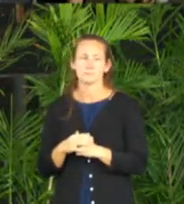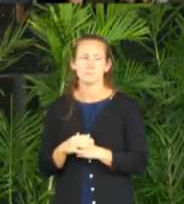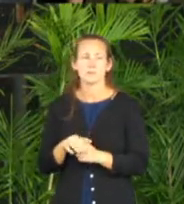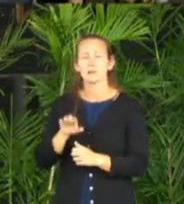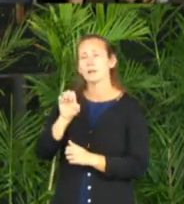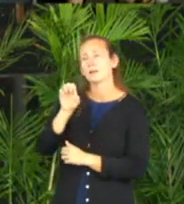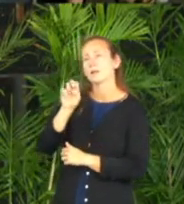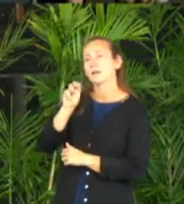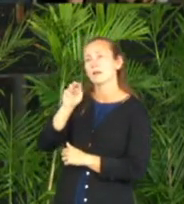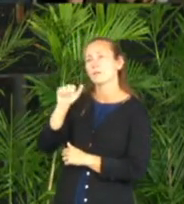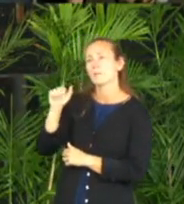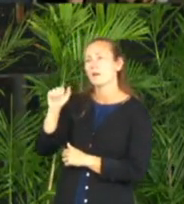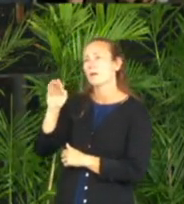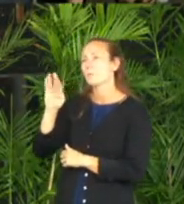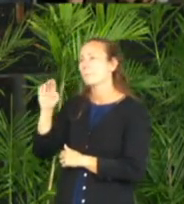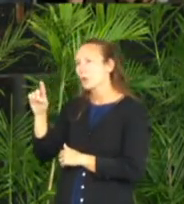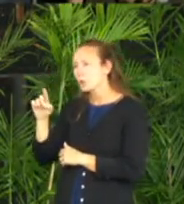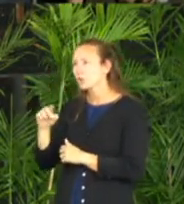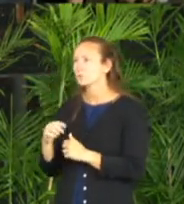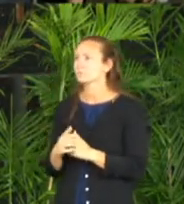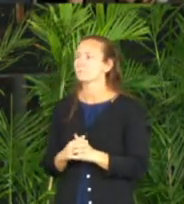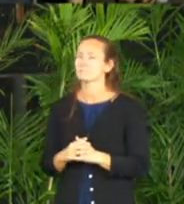Emma Bird.